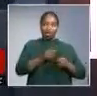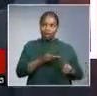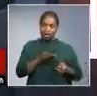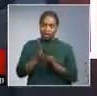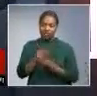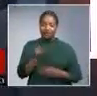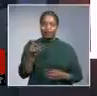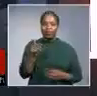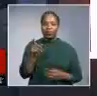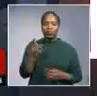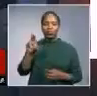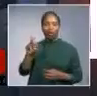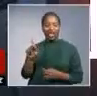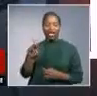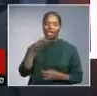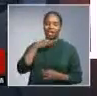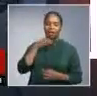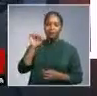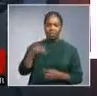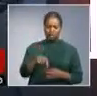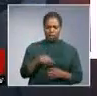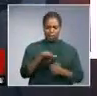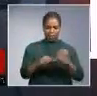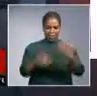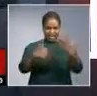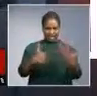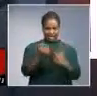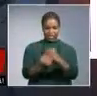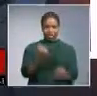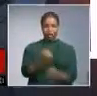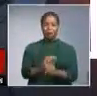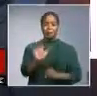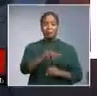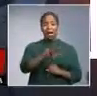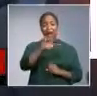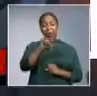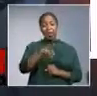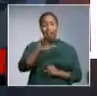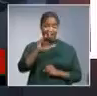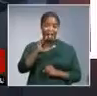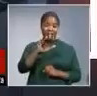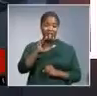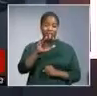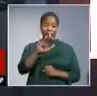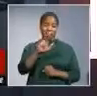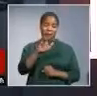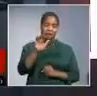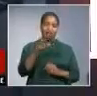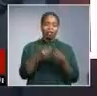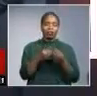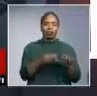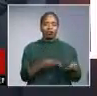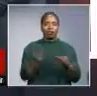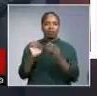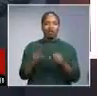that we send through there. And until June this year, we'd sent through about 9.9 billion rand worth of products there. So it's